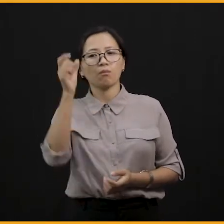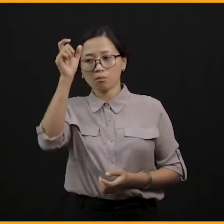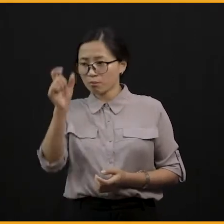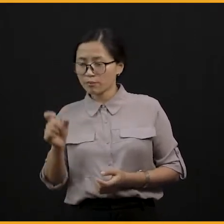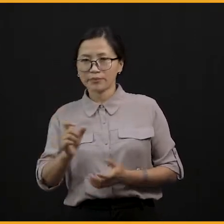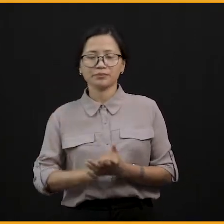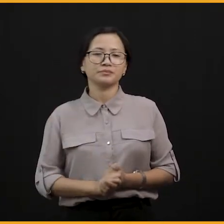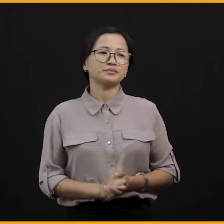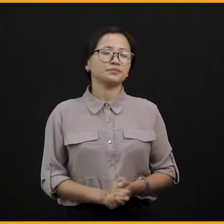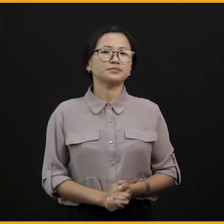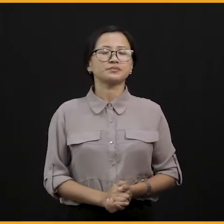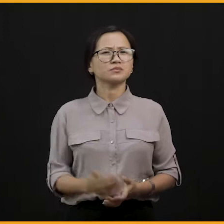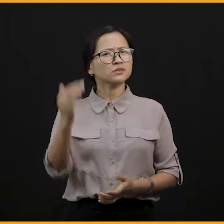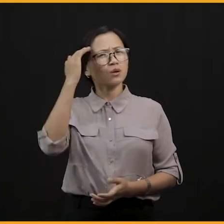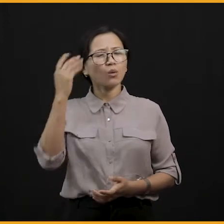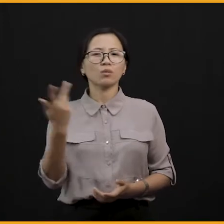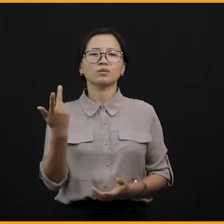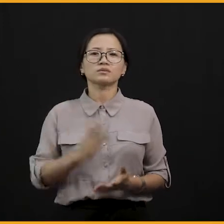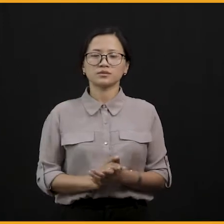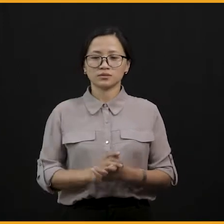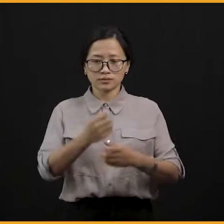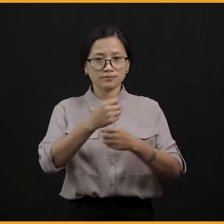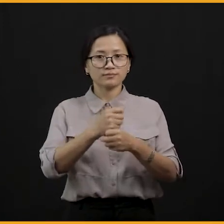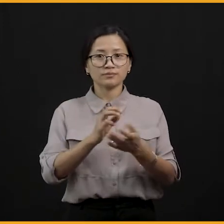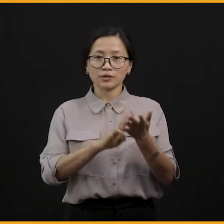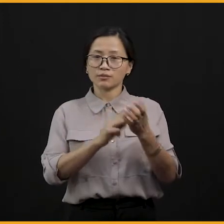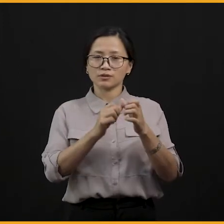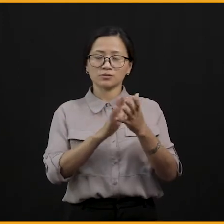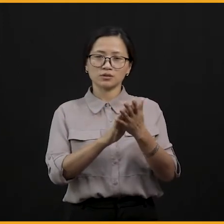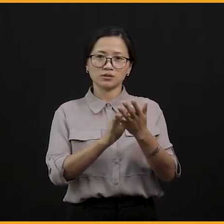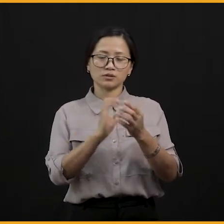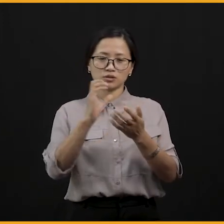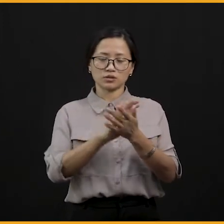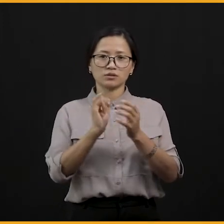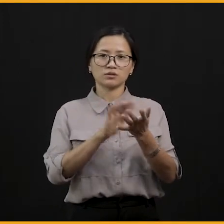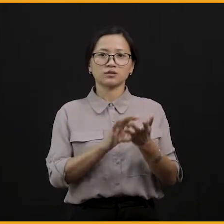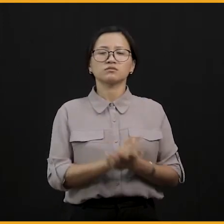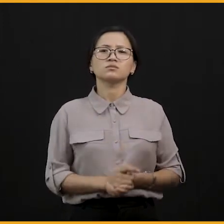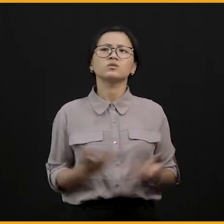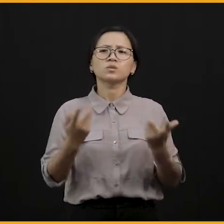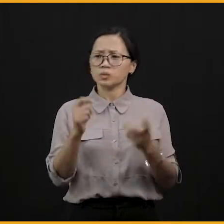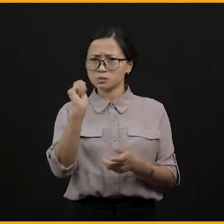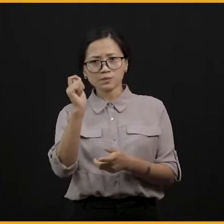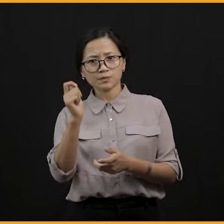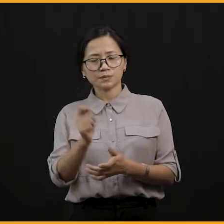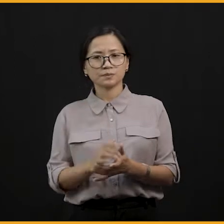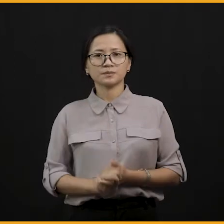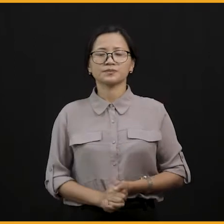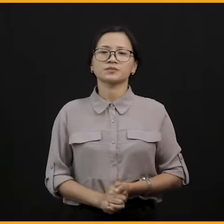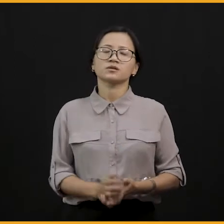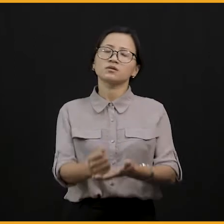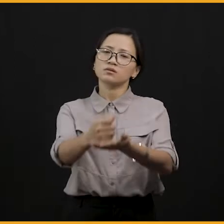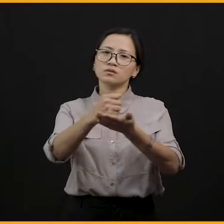machine. And you know what this machine does? Do you know what this machine does?